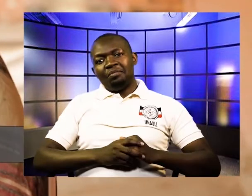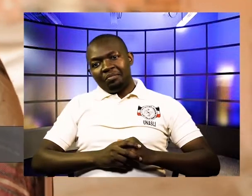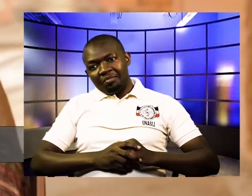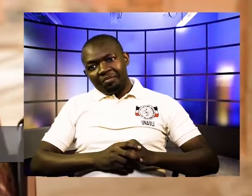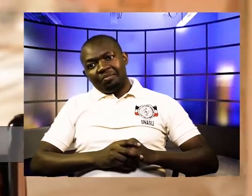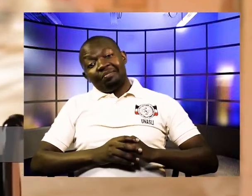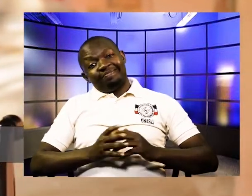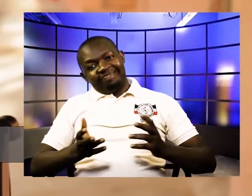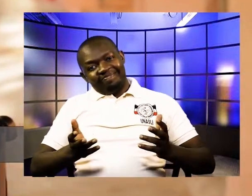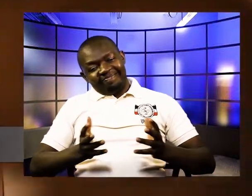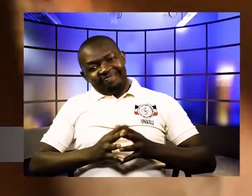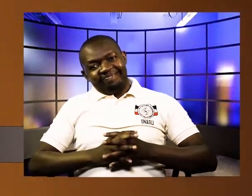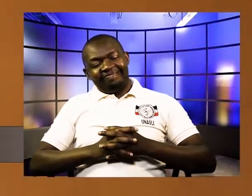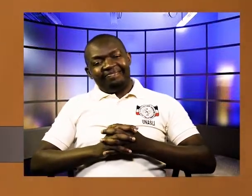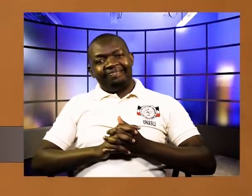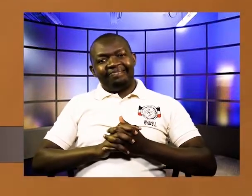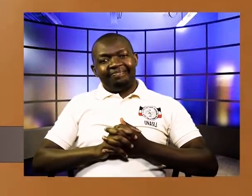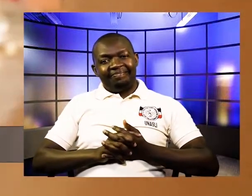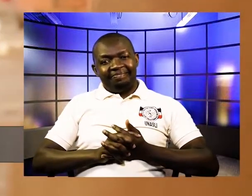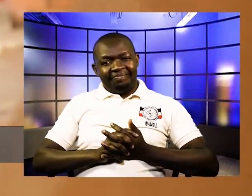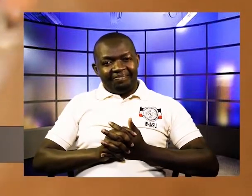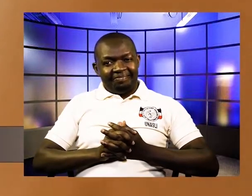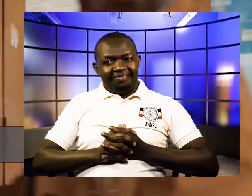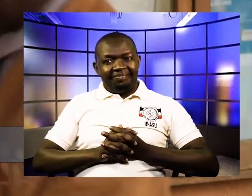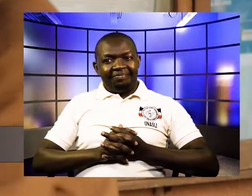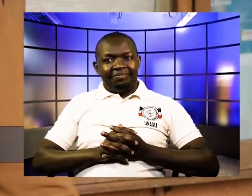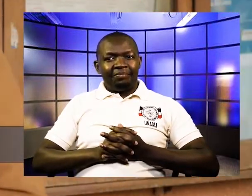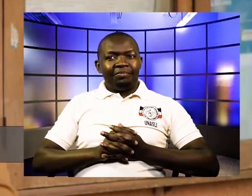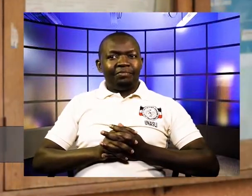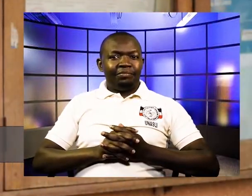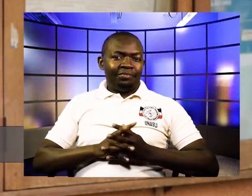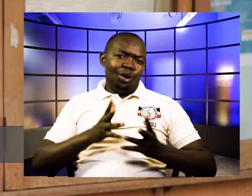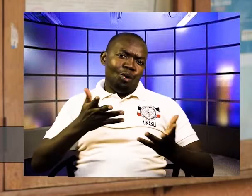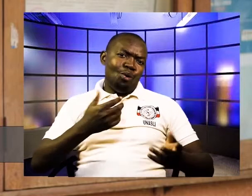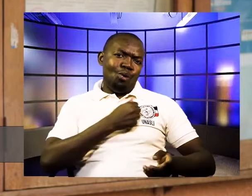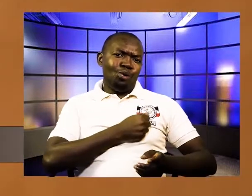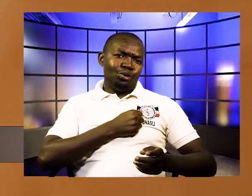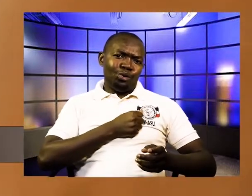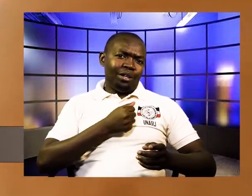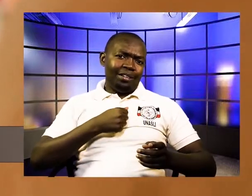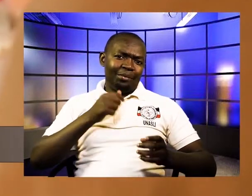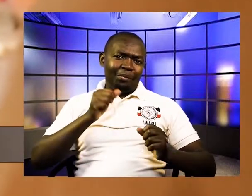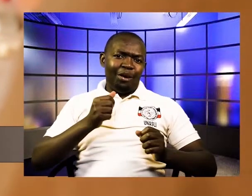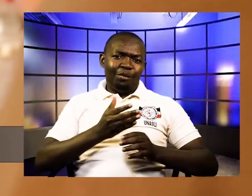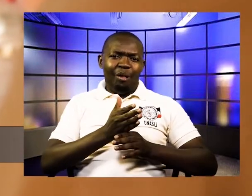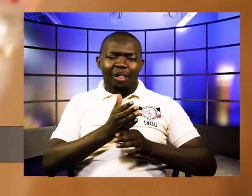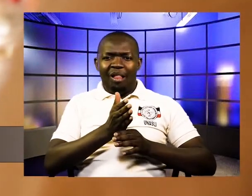Mrs. Mataba, sorry. Those uncle Mrs. Daniel. Sorry. Those uncle Mrs. Daniel.